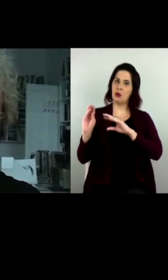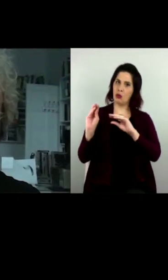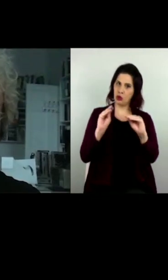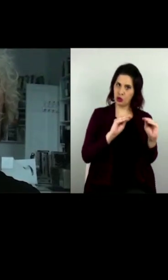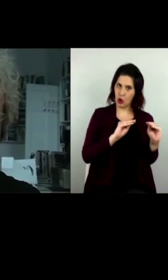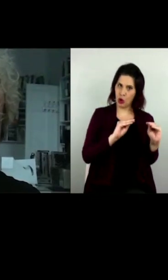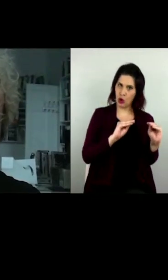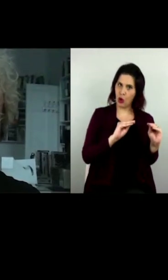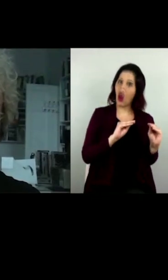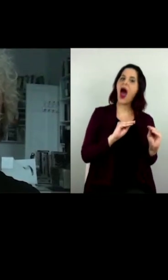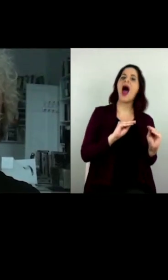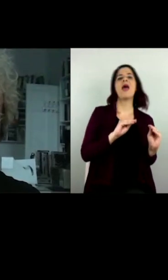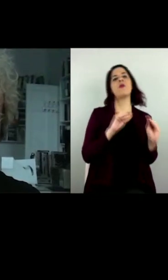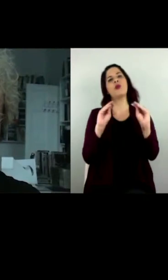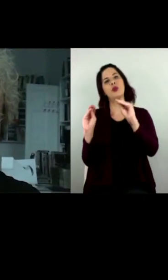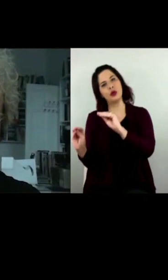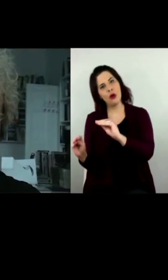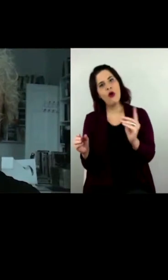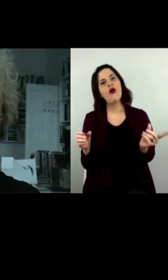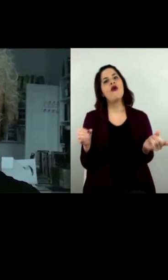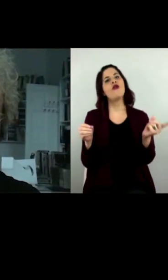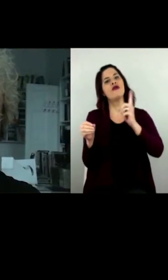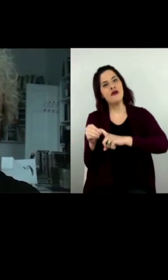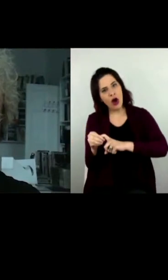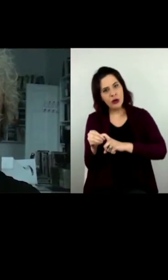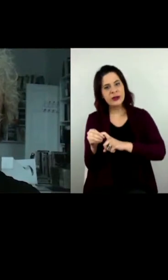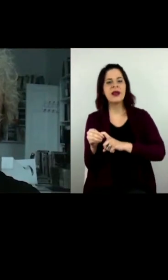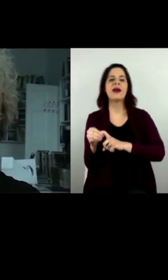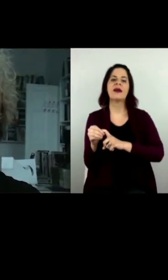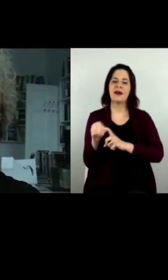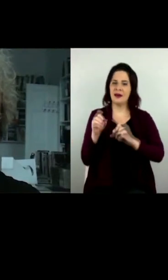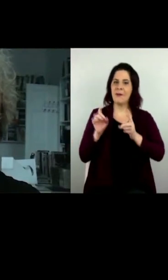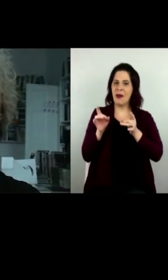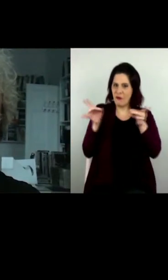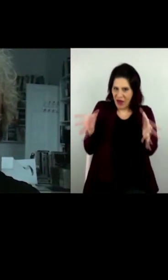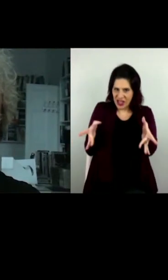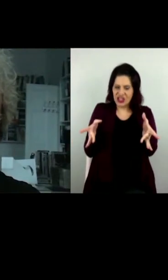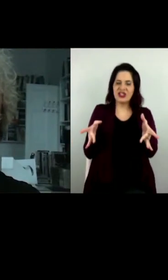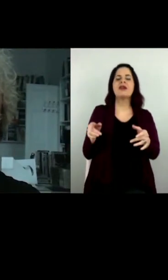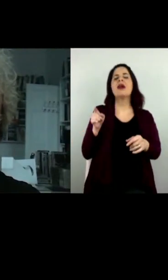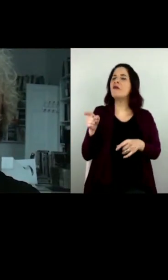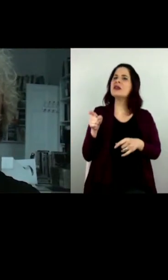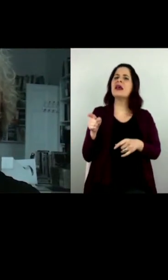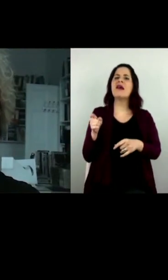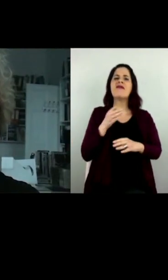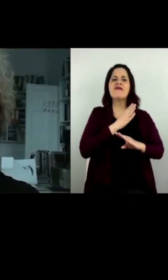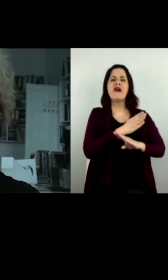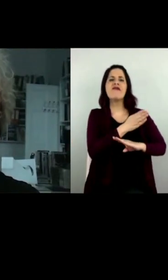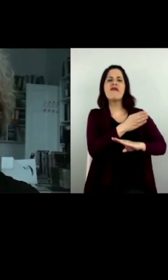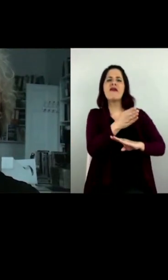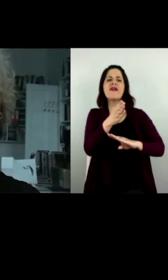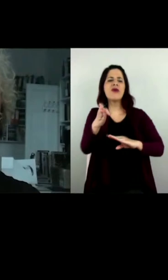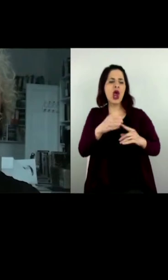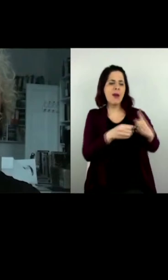going back to Belfast, you went to another city to make another film about the